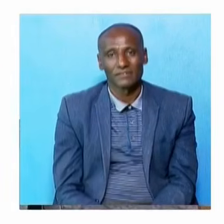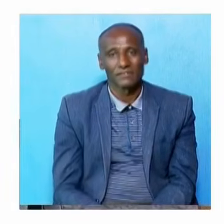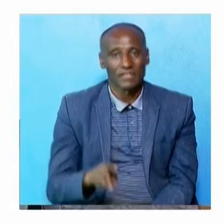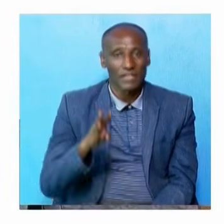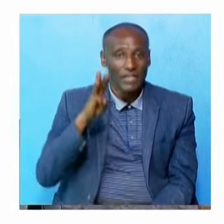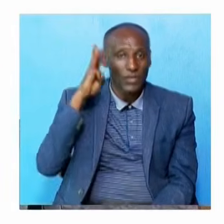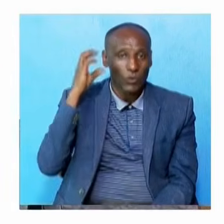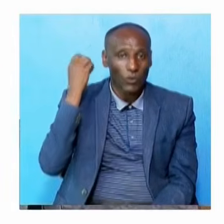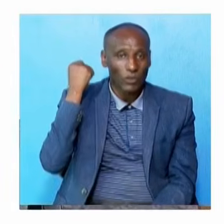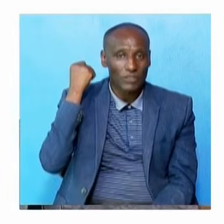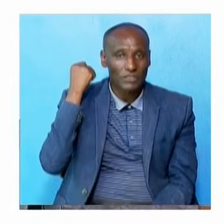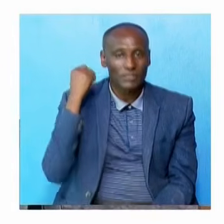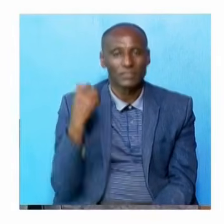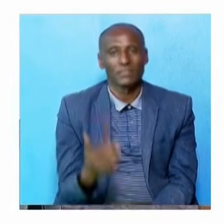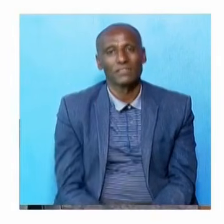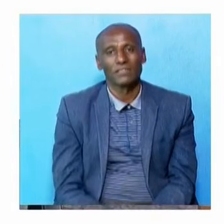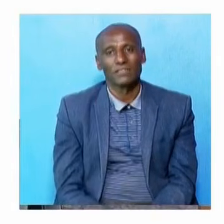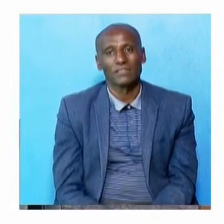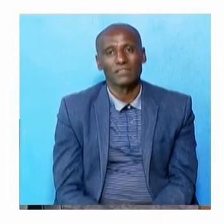was